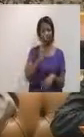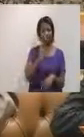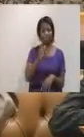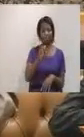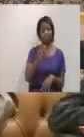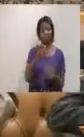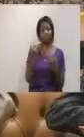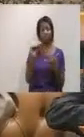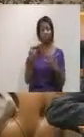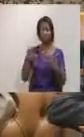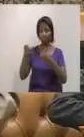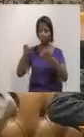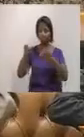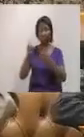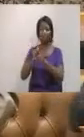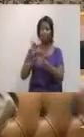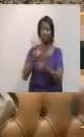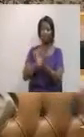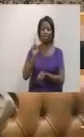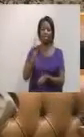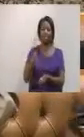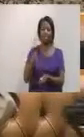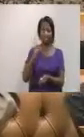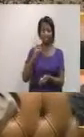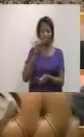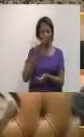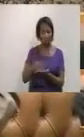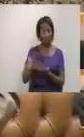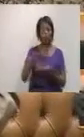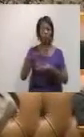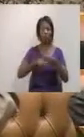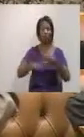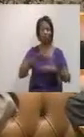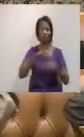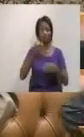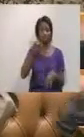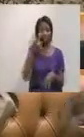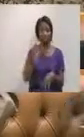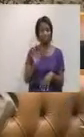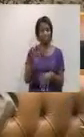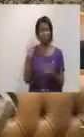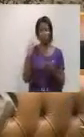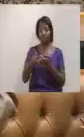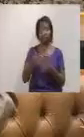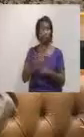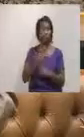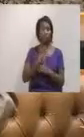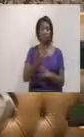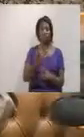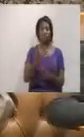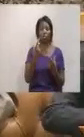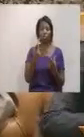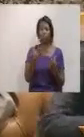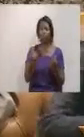should also face day time. Should stem action on corruption, government will seemingly always be giving us relief